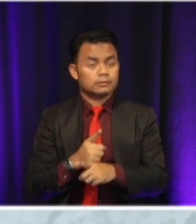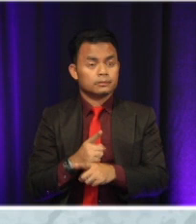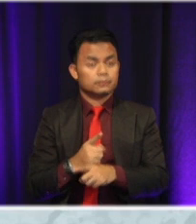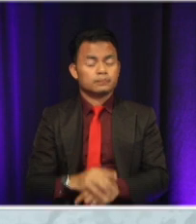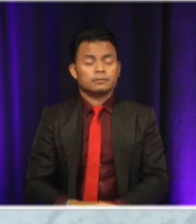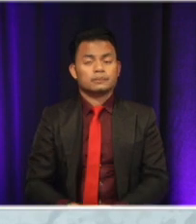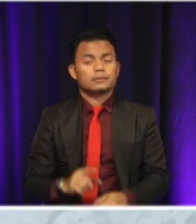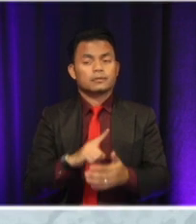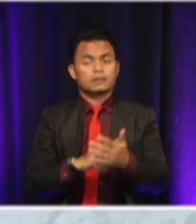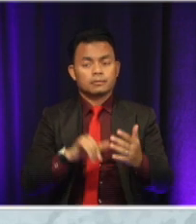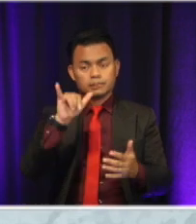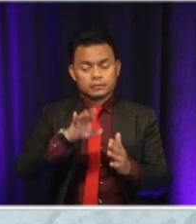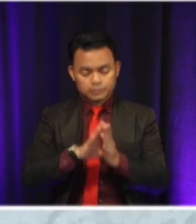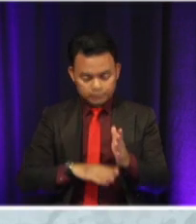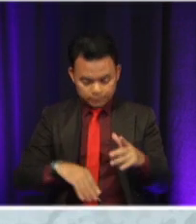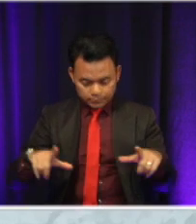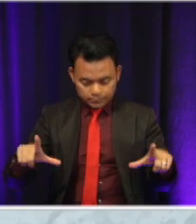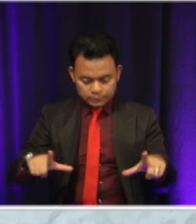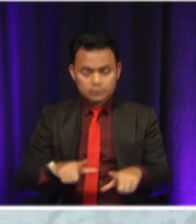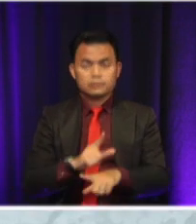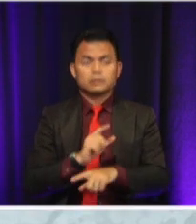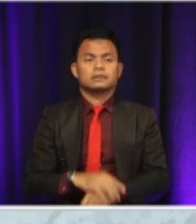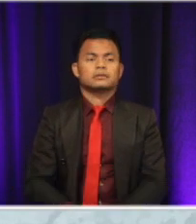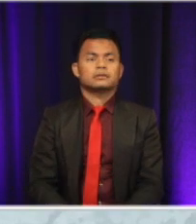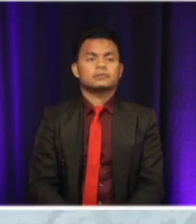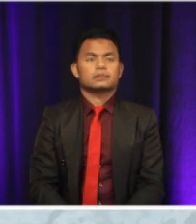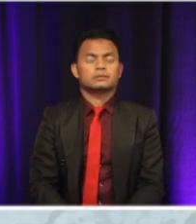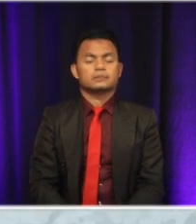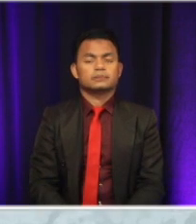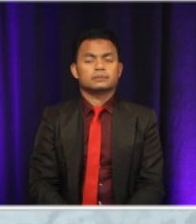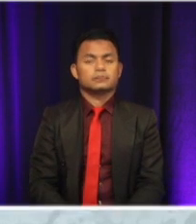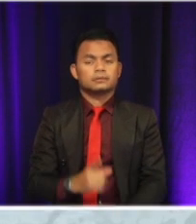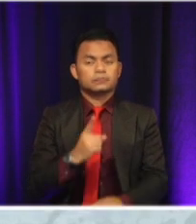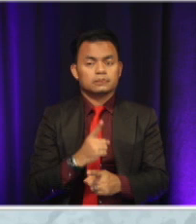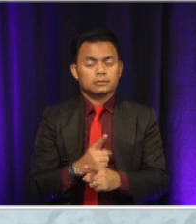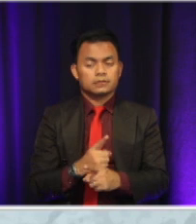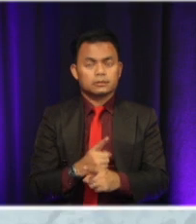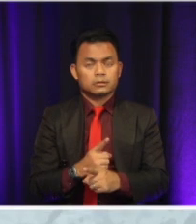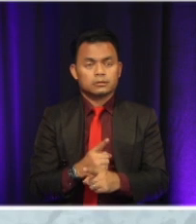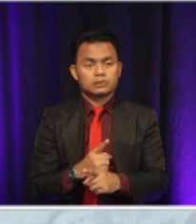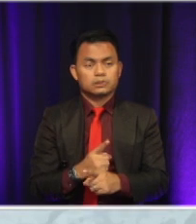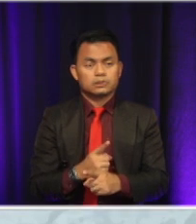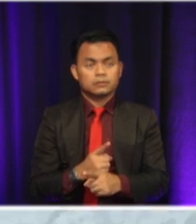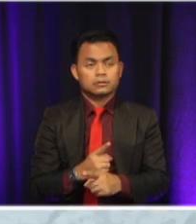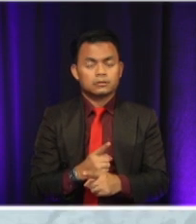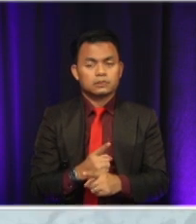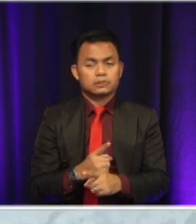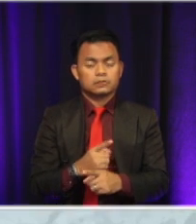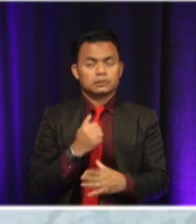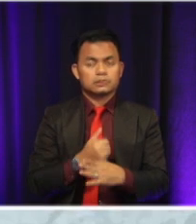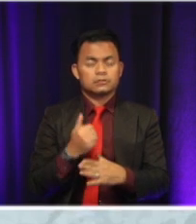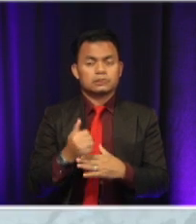what happened in Act 4, Scene 1? Was it right for the court of law in Venice to